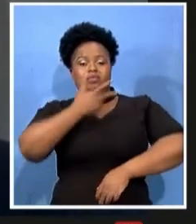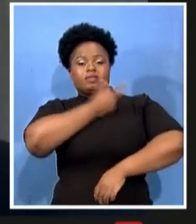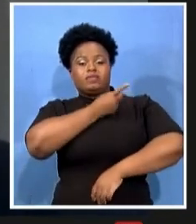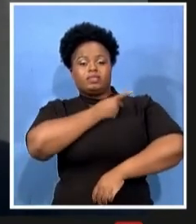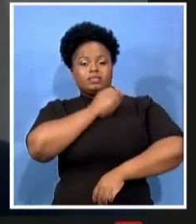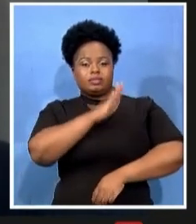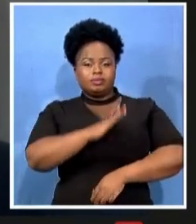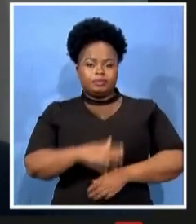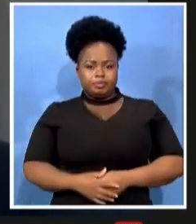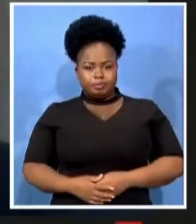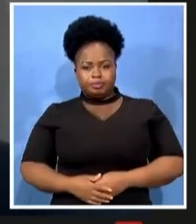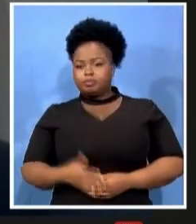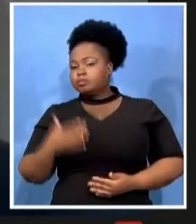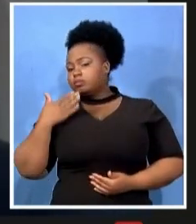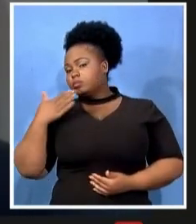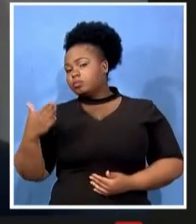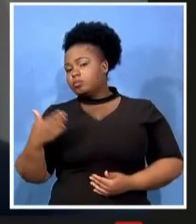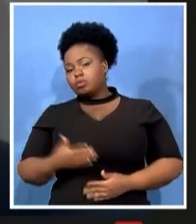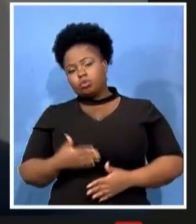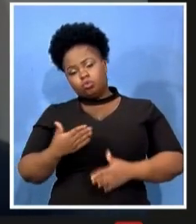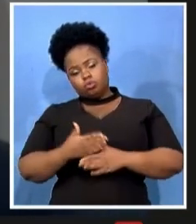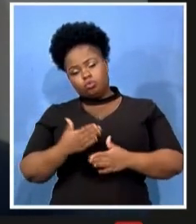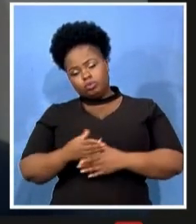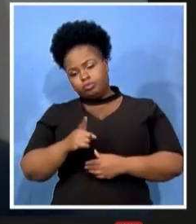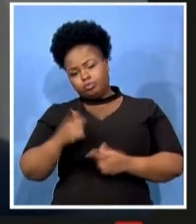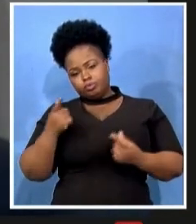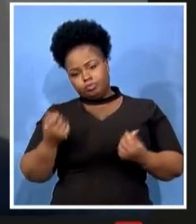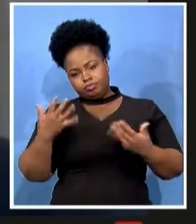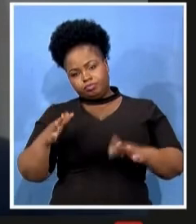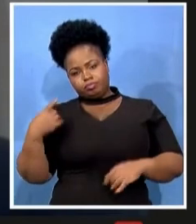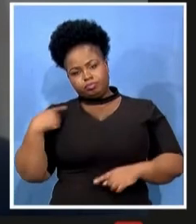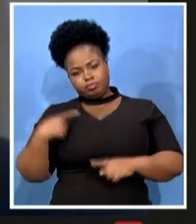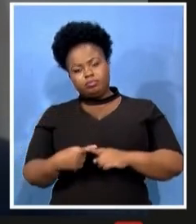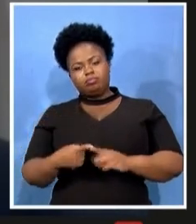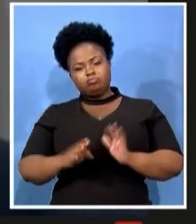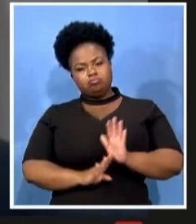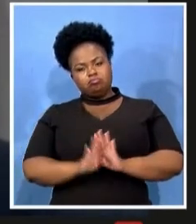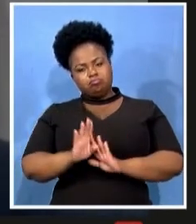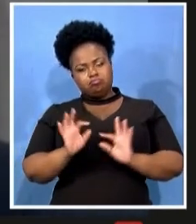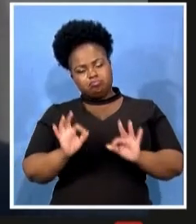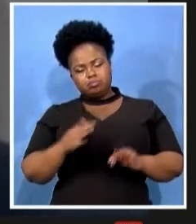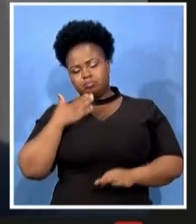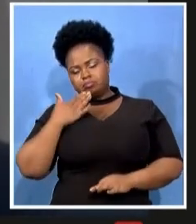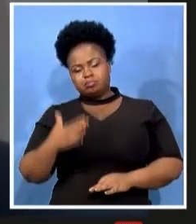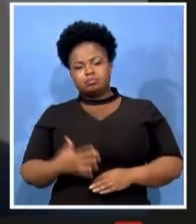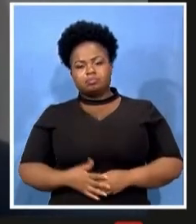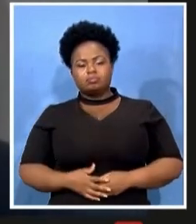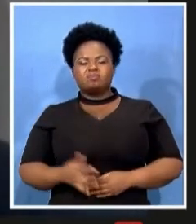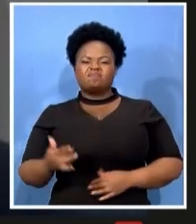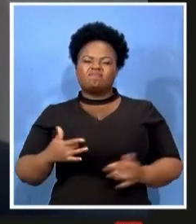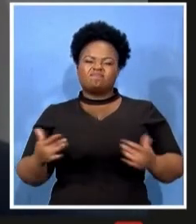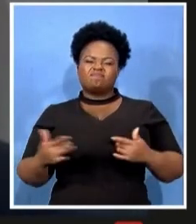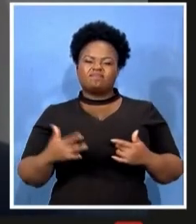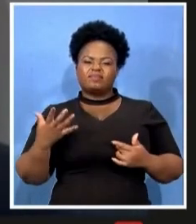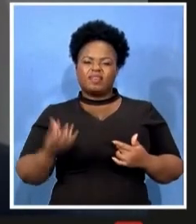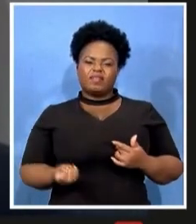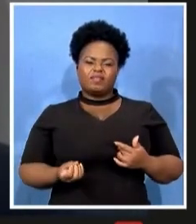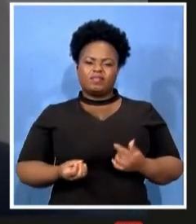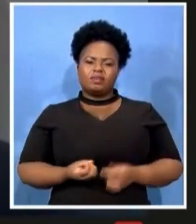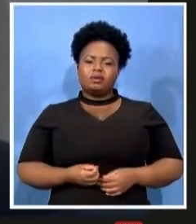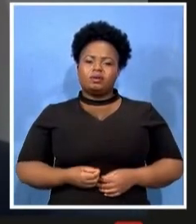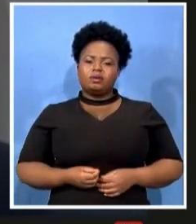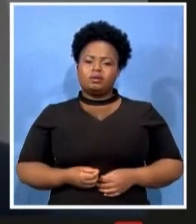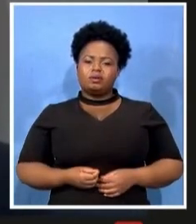that has been done to here and the progress that has been made. I am concerned about the many myths and the wrong messages out